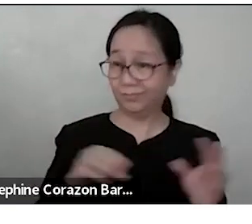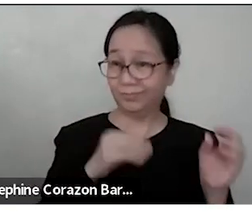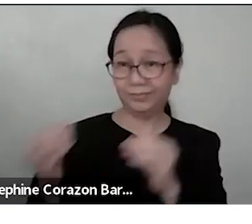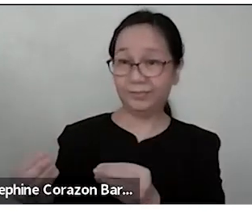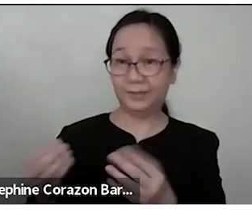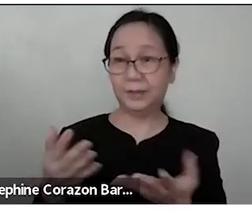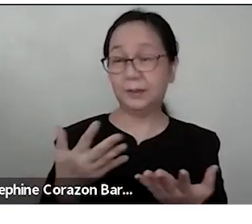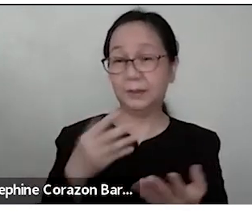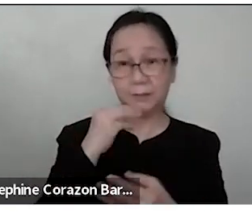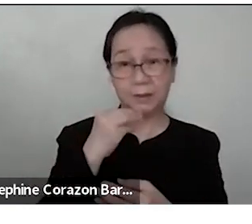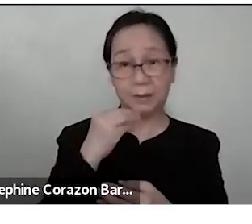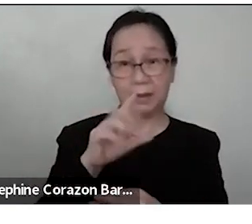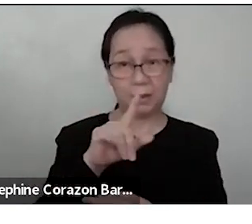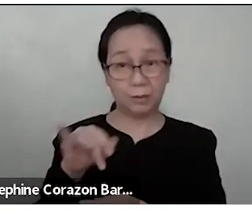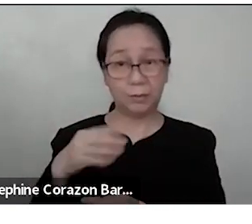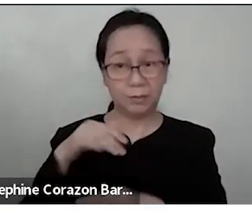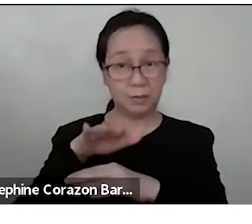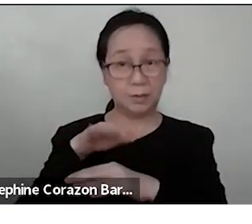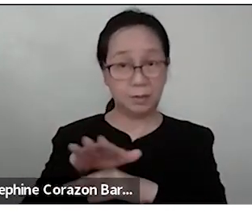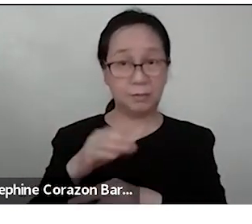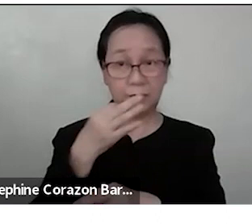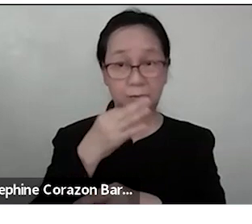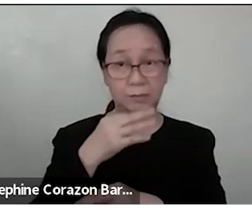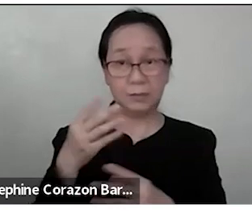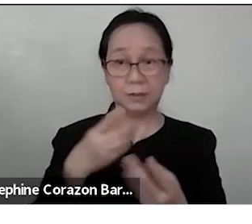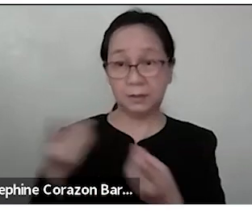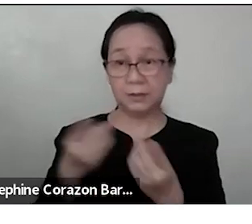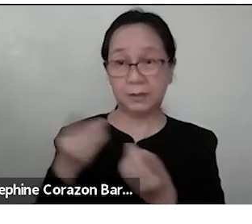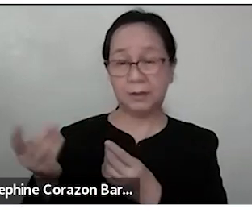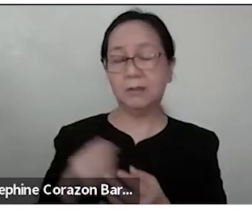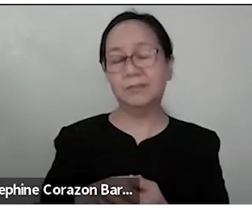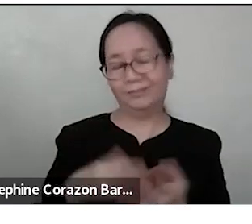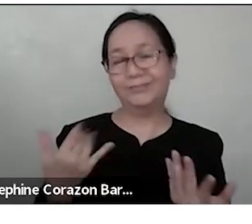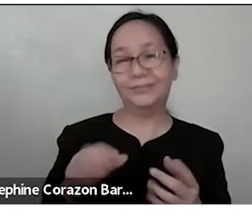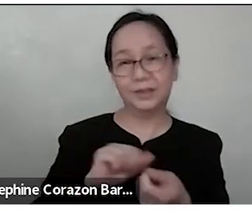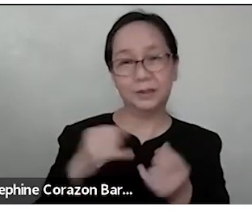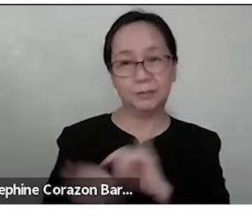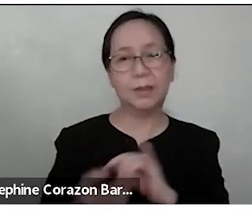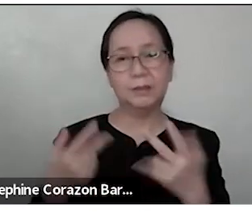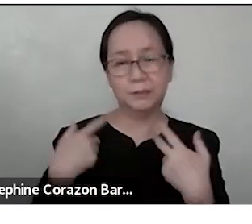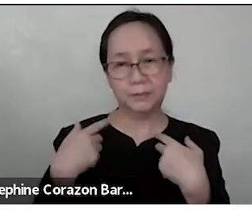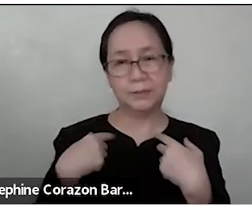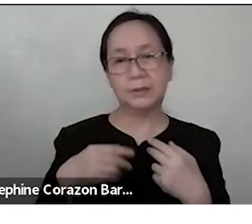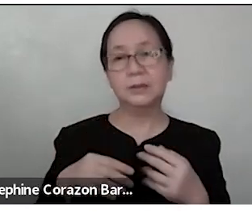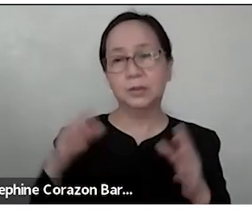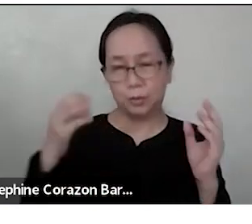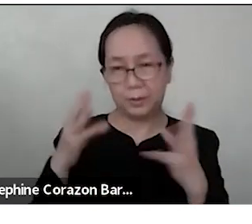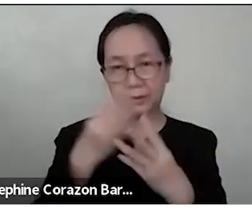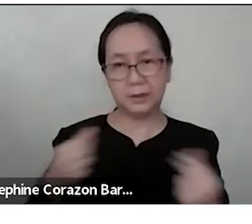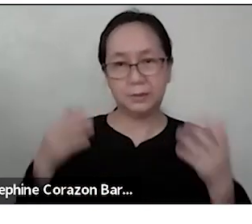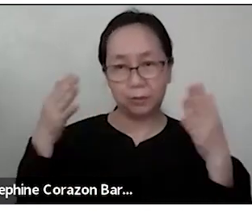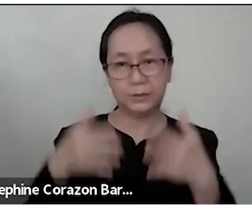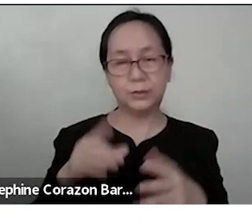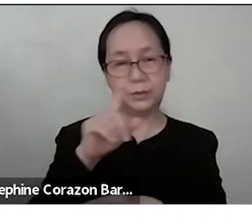meal allowance? Do we send them food through food delivery? And these adjustments that we have to make in order to address these